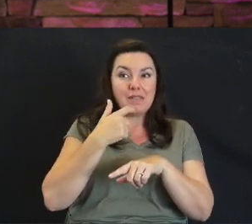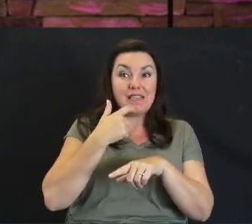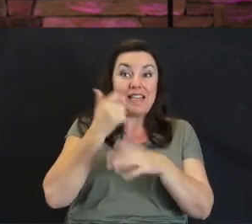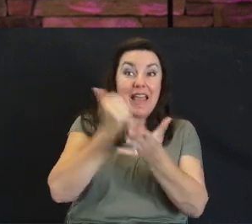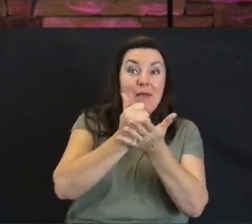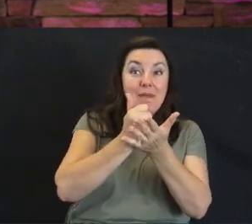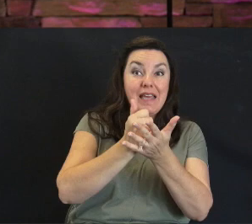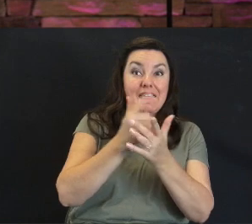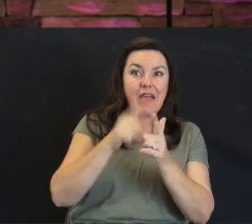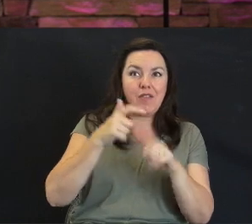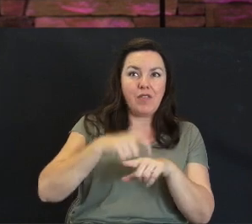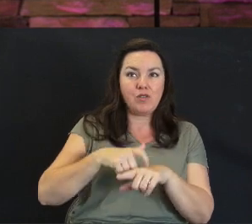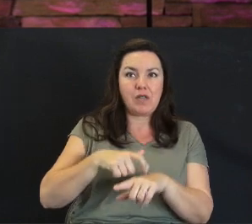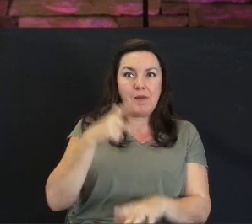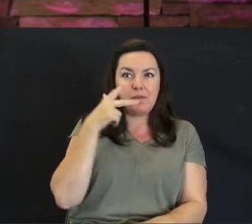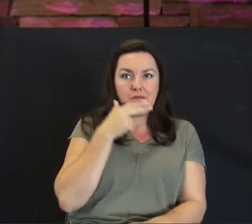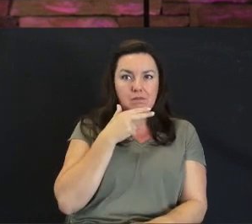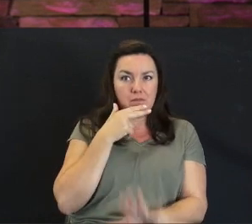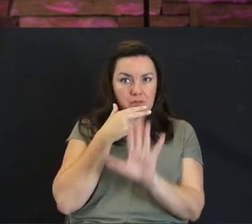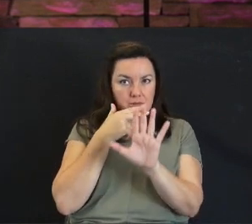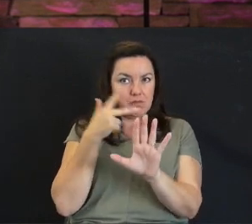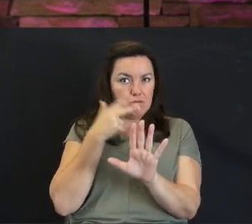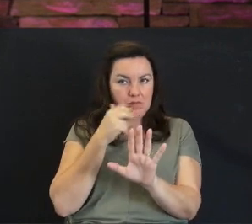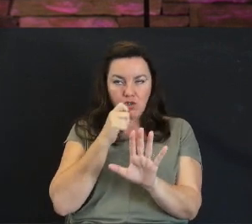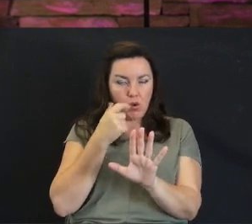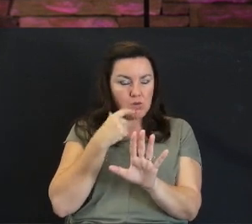time that you keep your mouth shut And now you keep your mouth shut